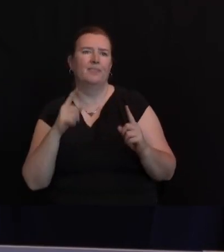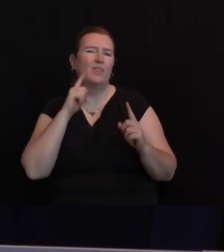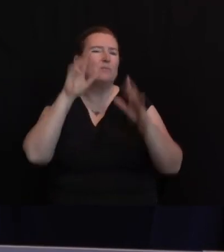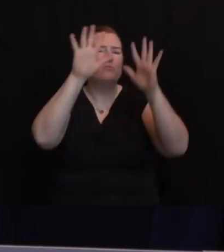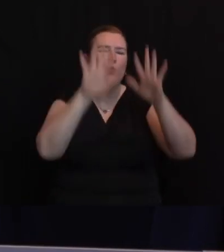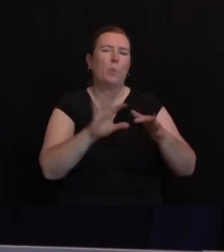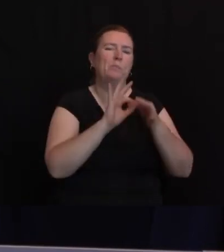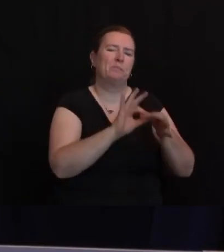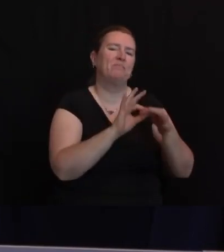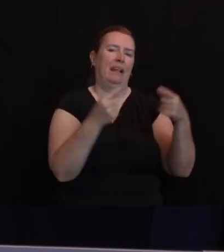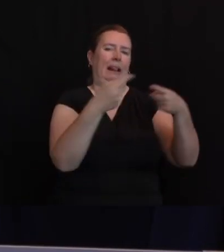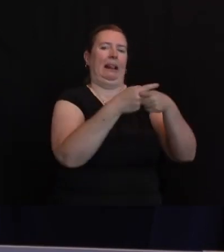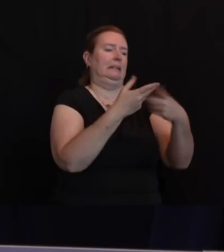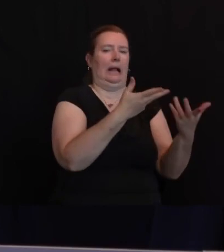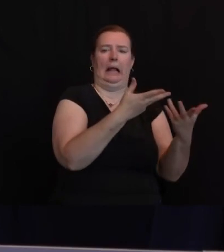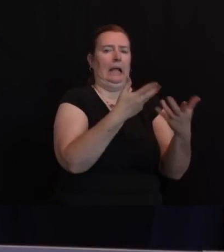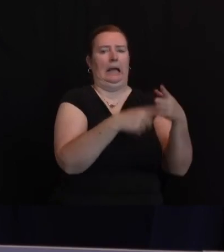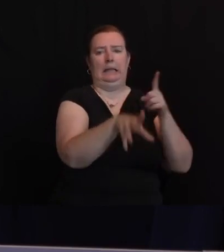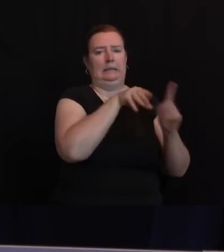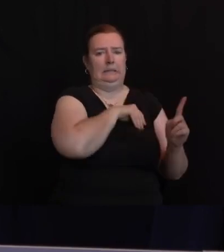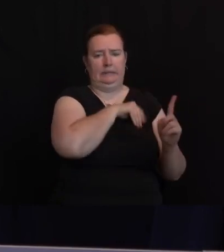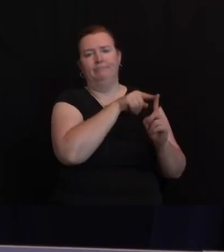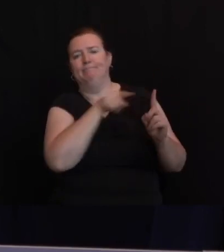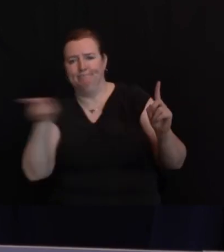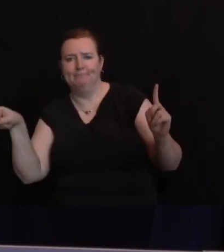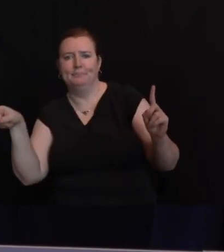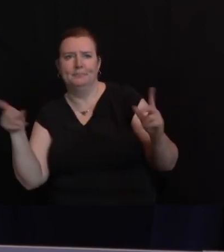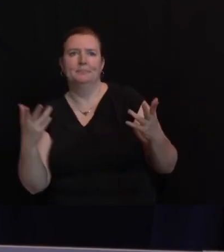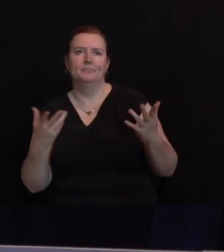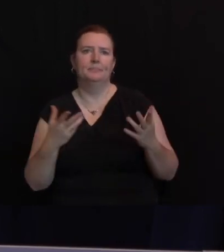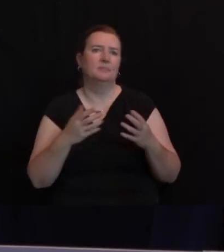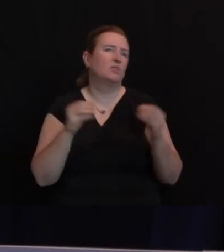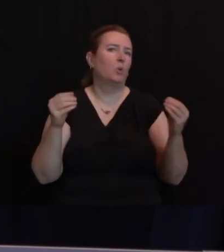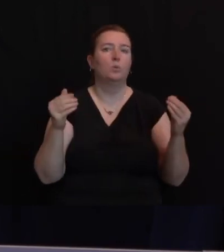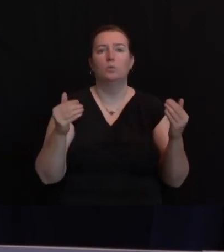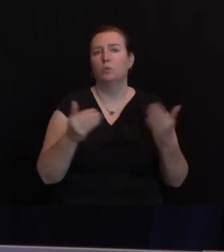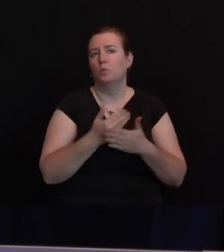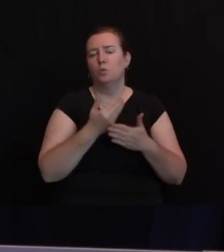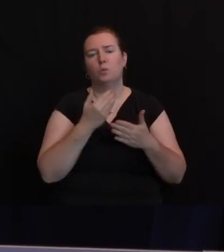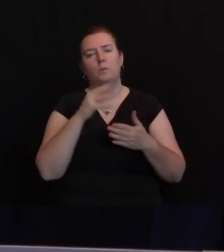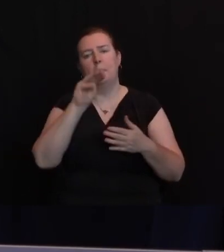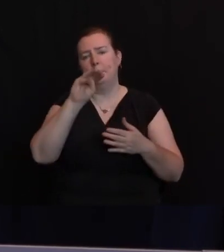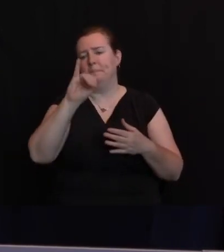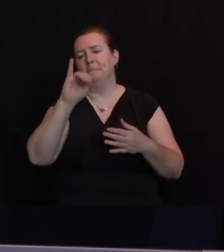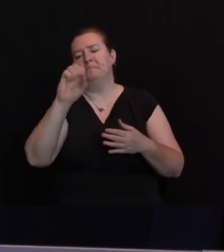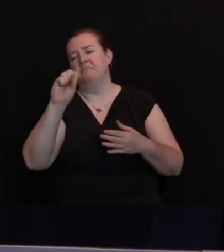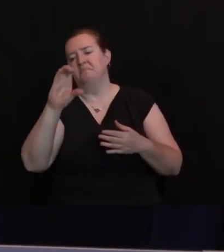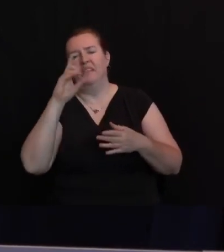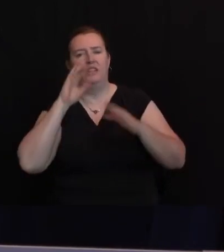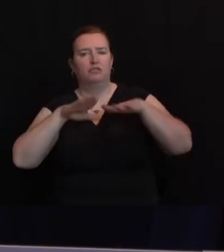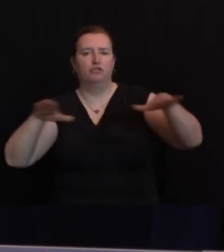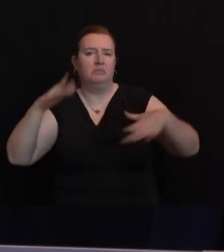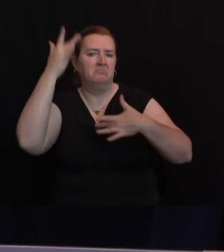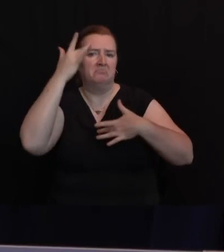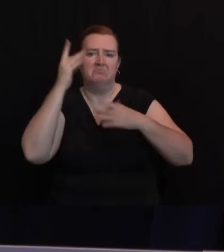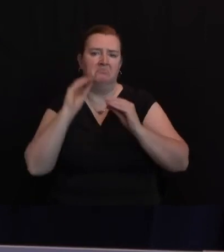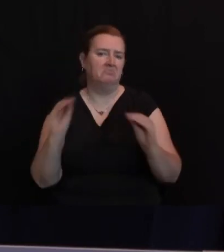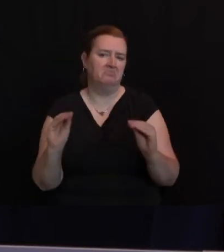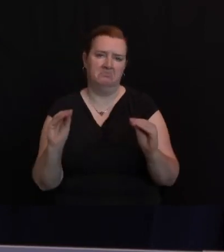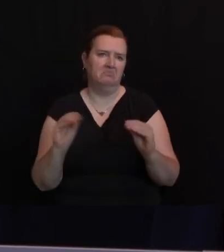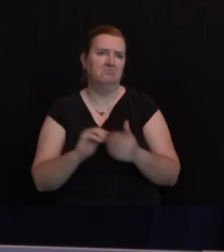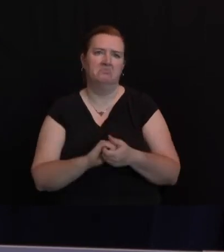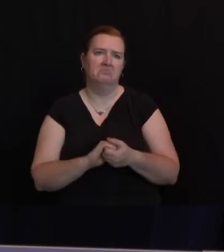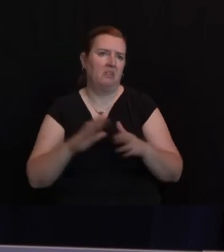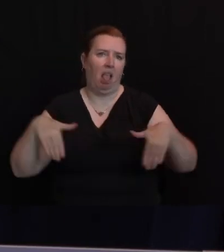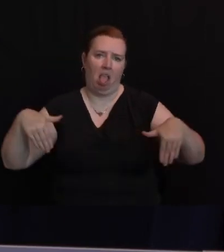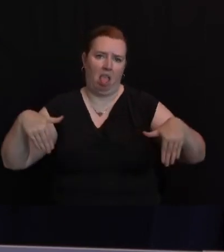reports of multi-system inflammatory syndrome in children. The case count remains at 55 in our